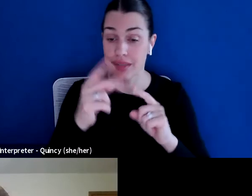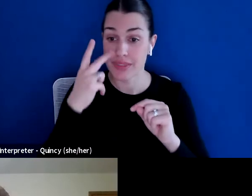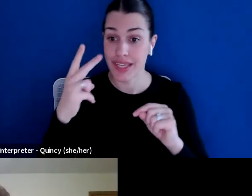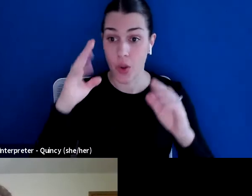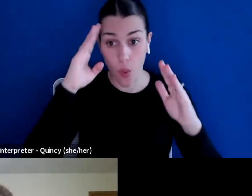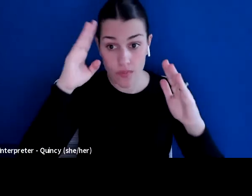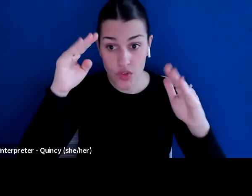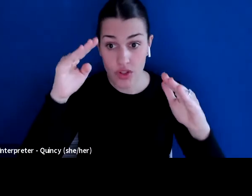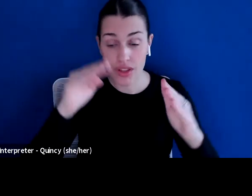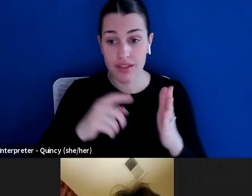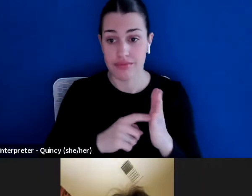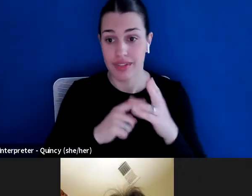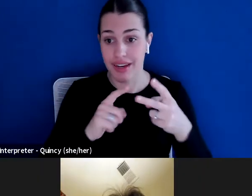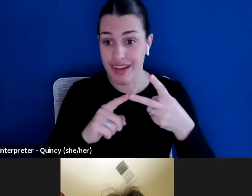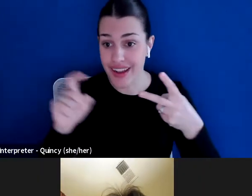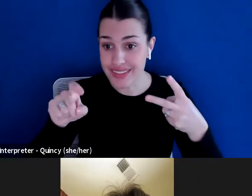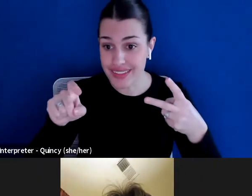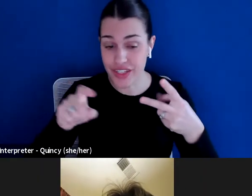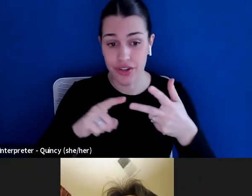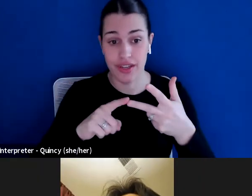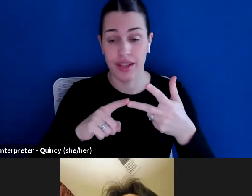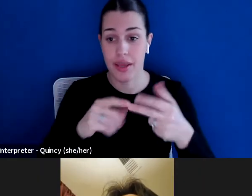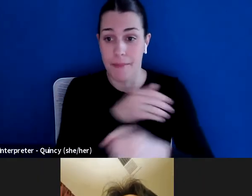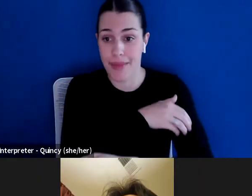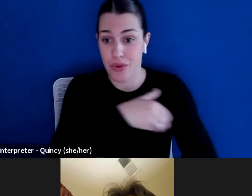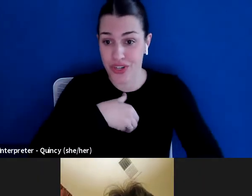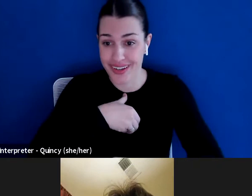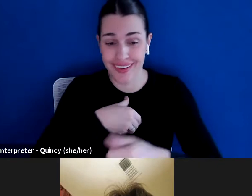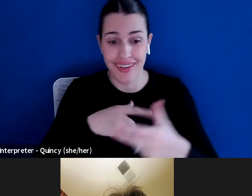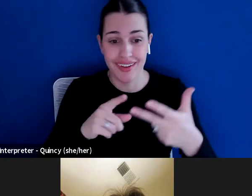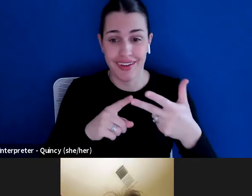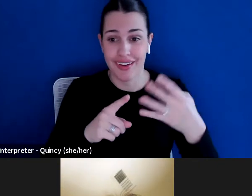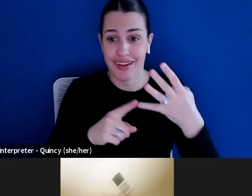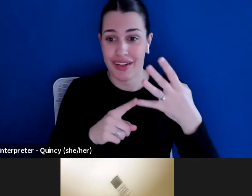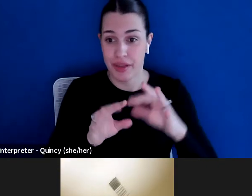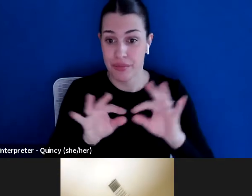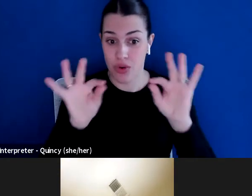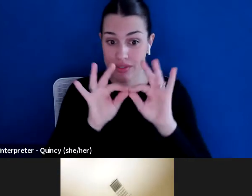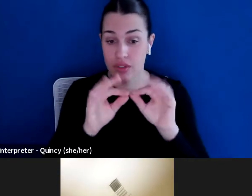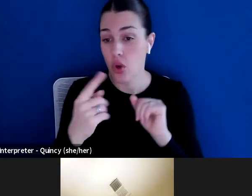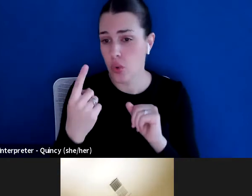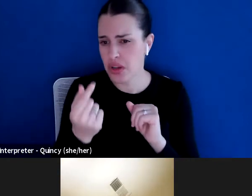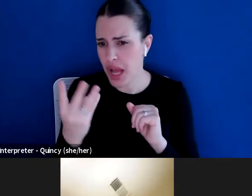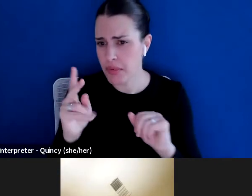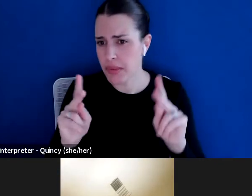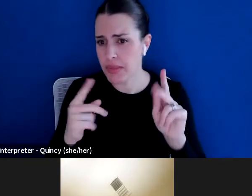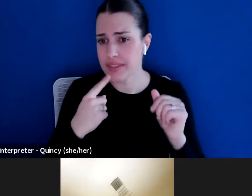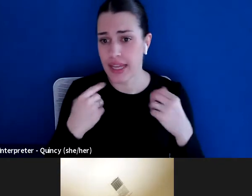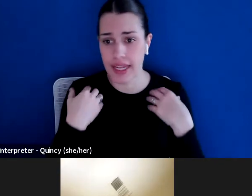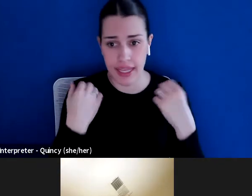necessary, empowering, important. So a lot of really positive words. One person or a couple of people said healing.